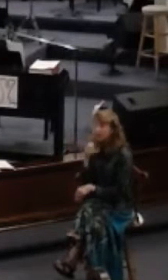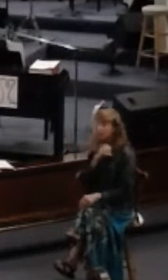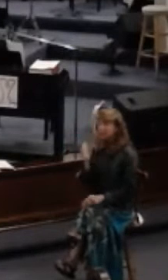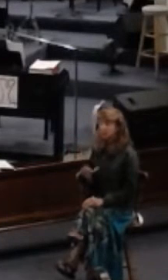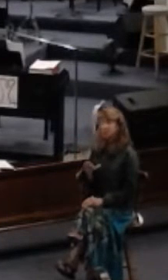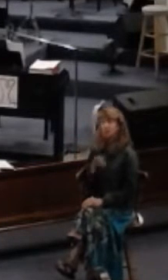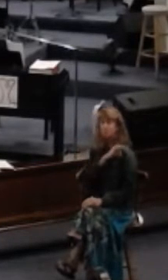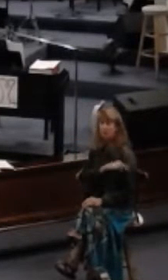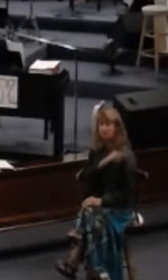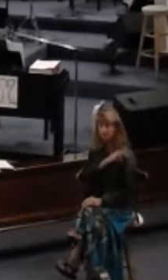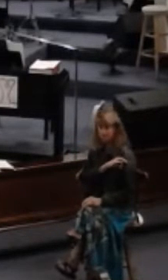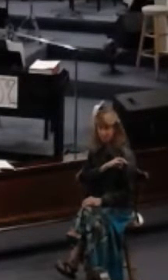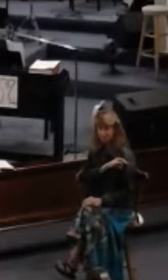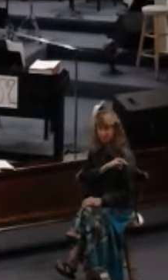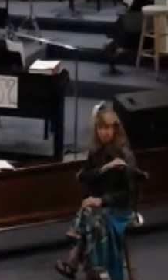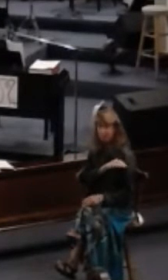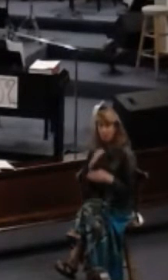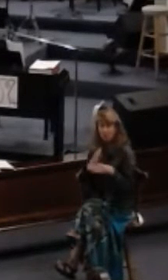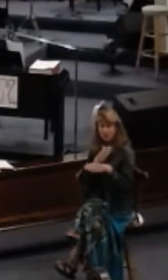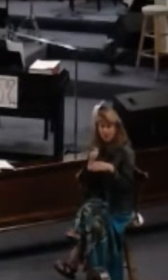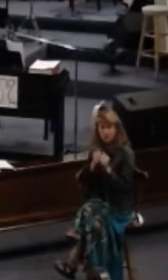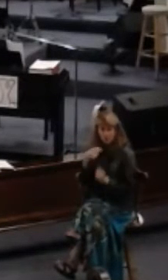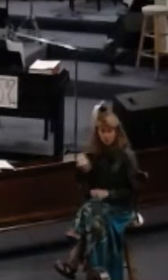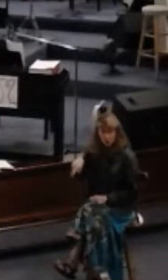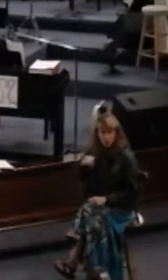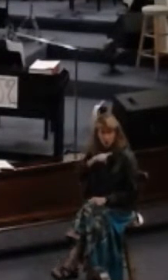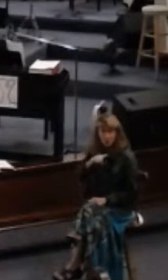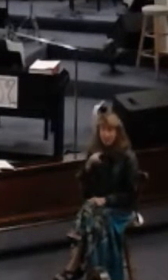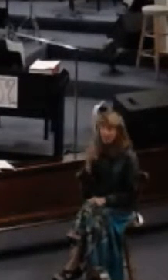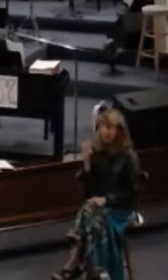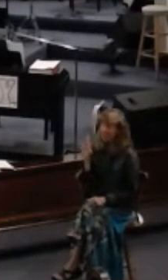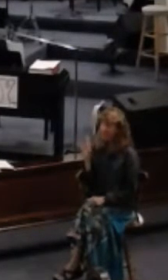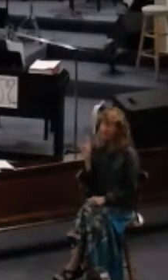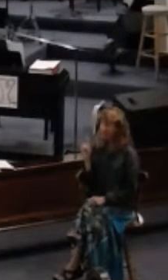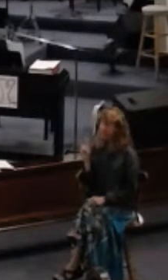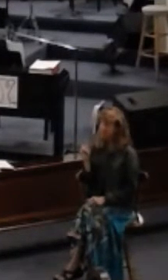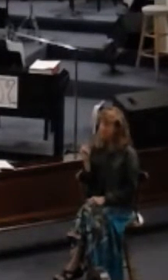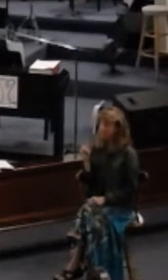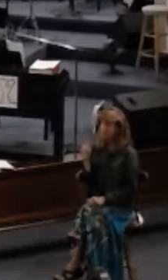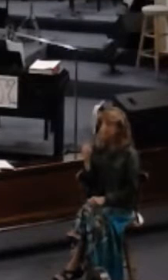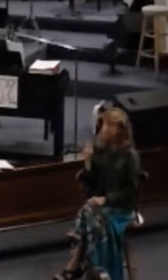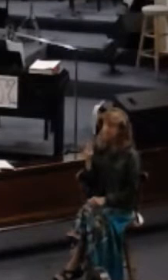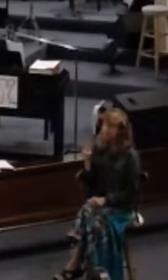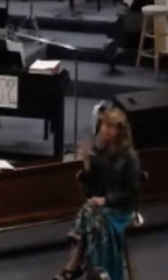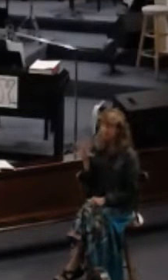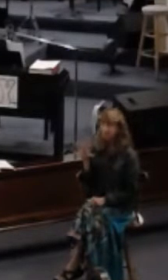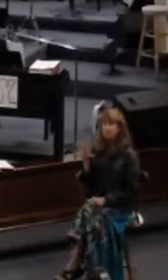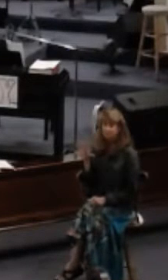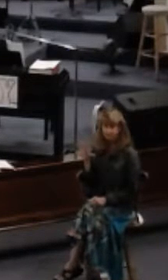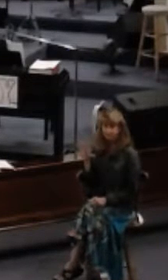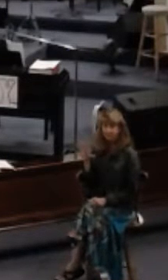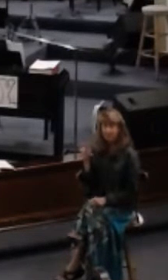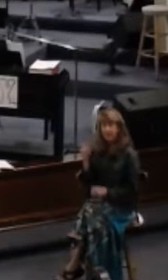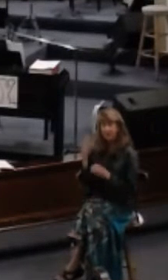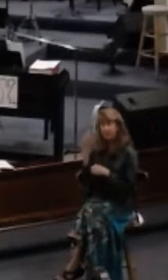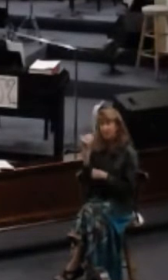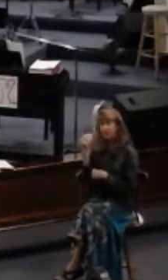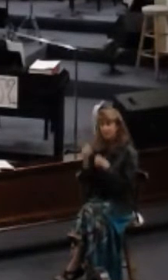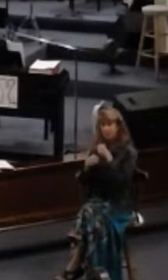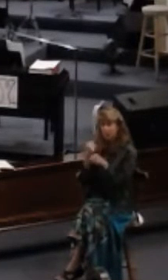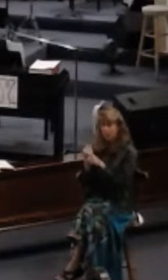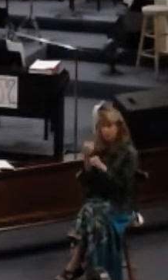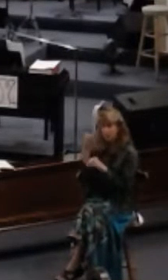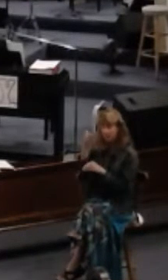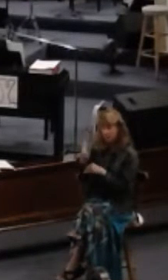of this article with you. In AD 165, a plague struck the Roman Empire. In 15 years, from 1/4